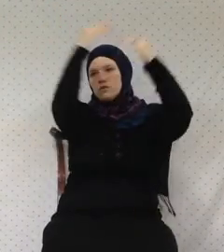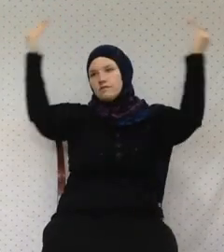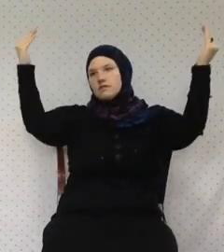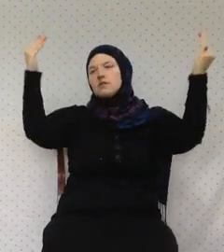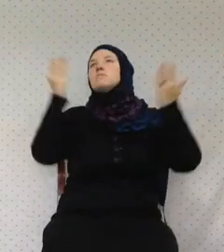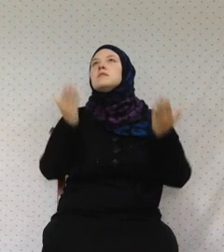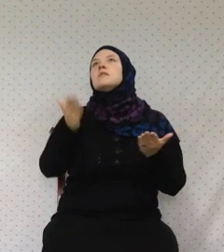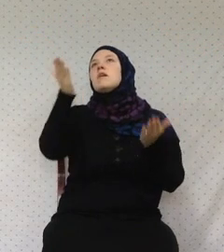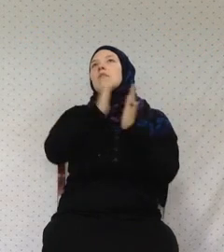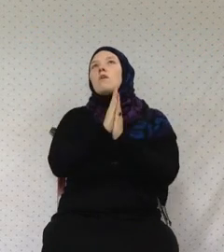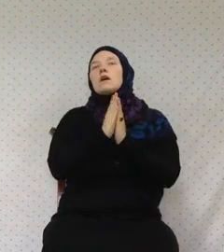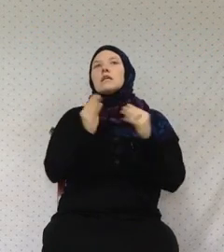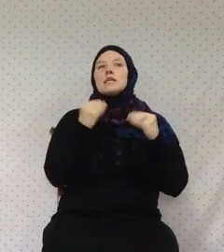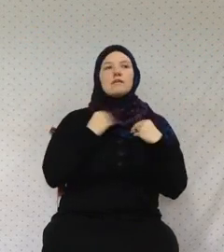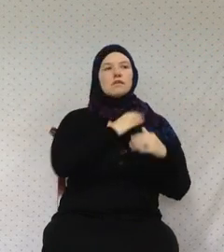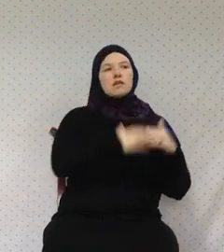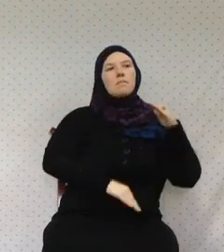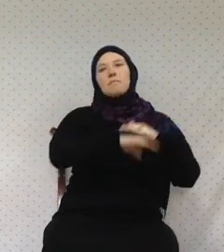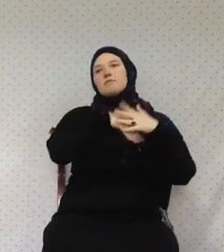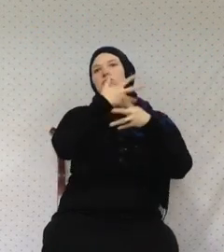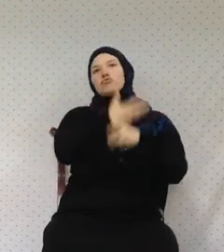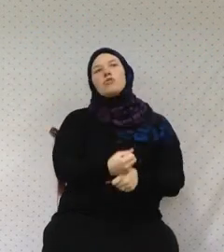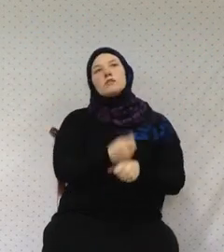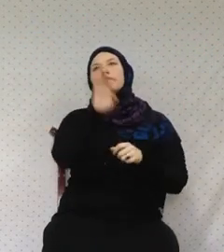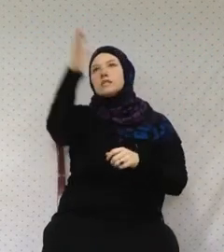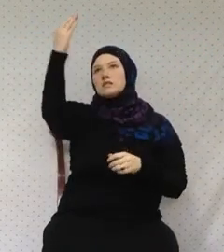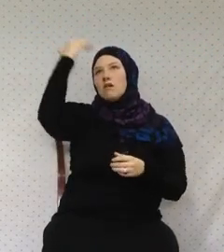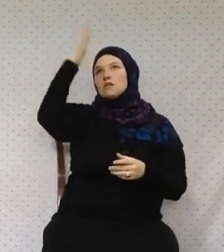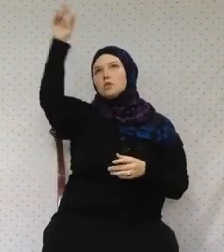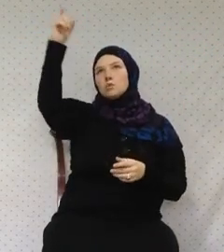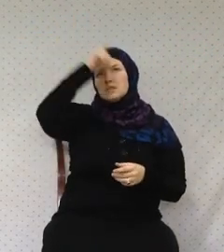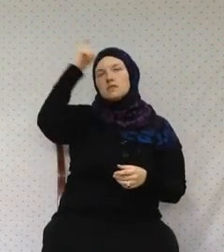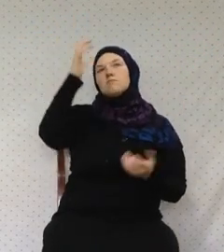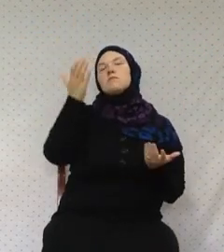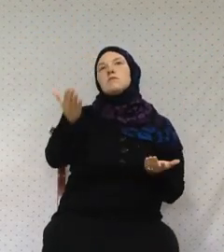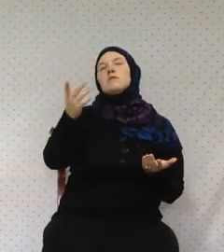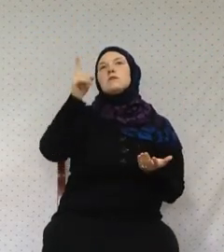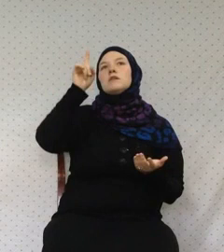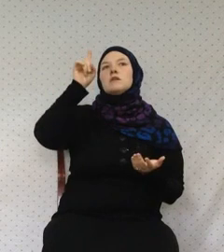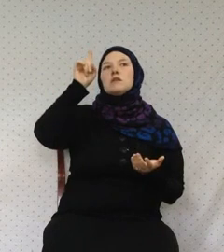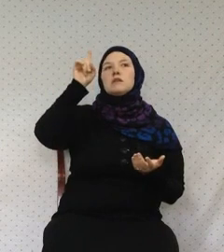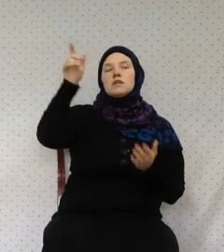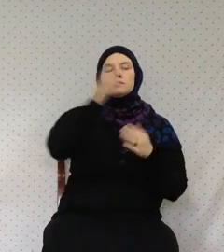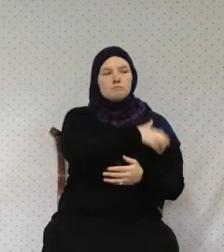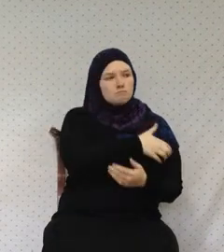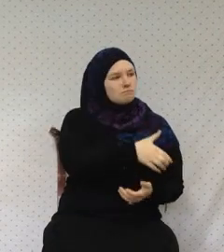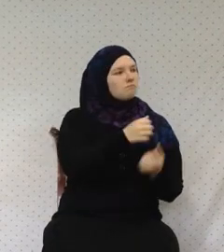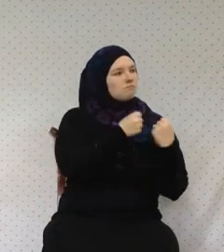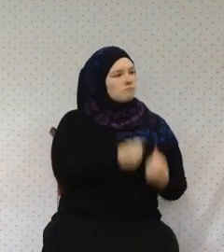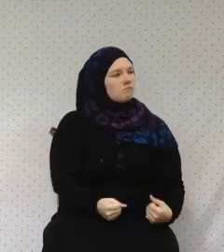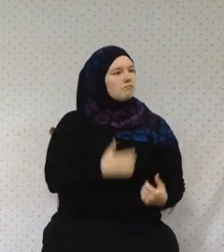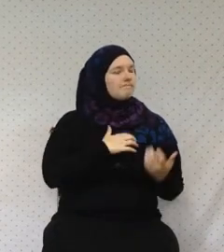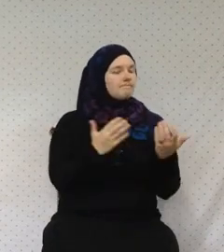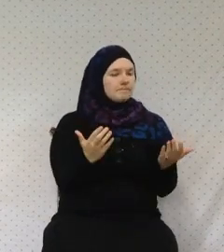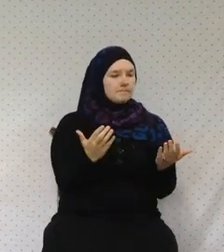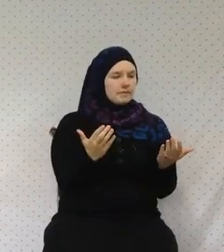May Allah subhanahu wa ta'ala give us the maximum trust of His knowledge, His wisdom, His qada, and His qadr. Allahumma